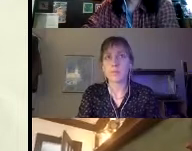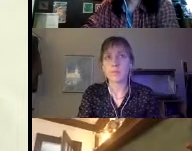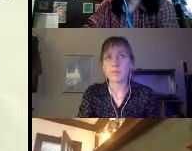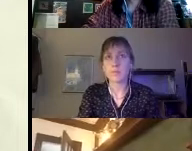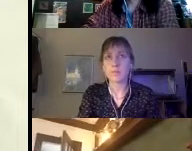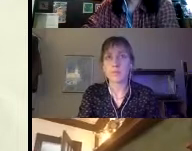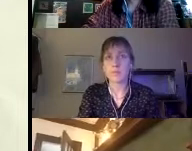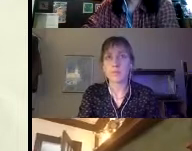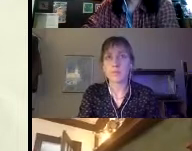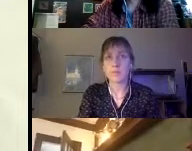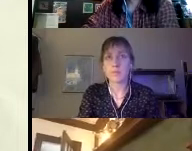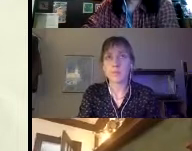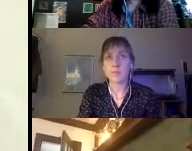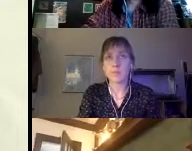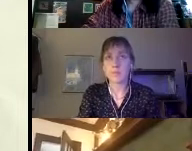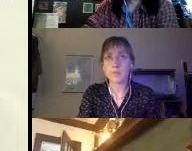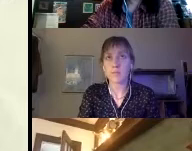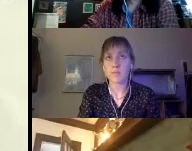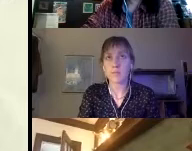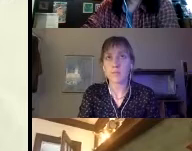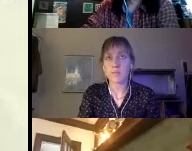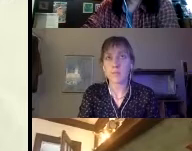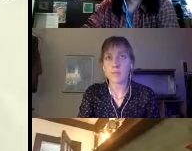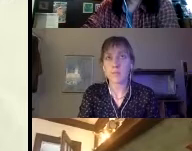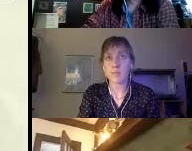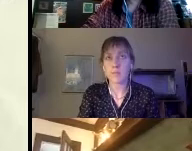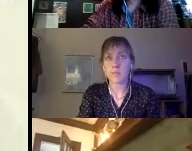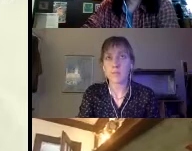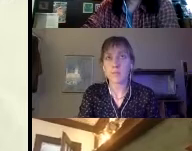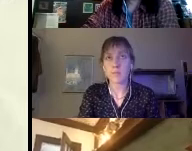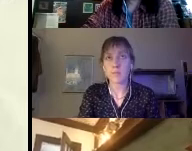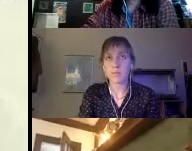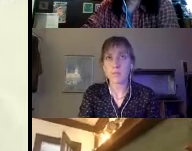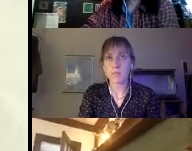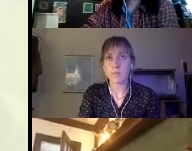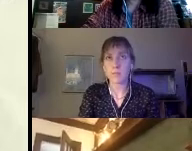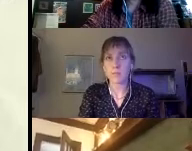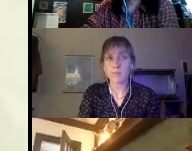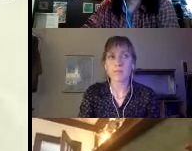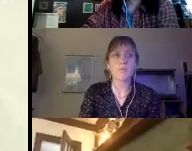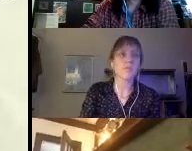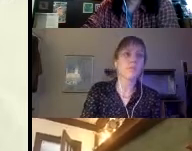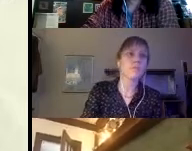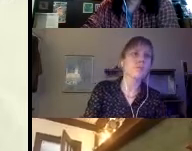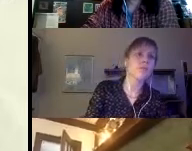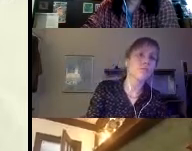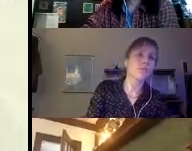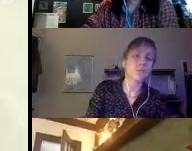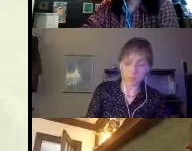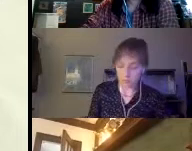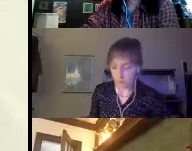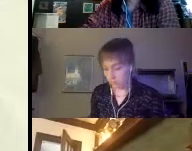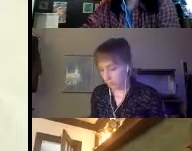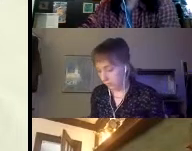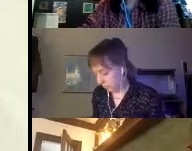the folks that have their hands raised, if you want to speak to, kind of again, your sort of hopes and dreams for the better Beacon Street,